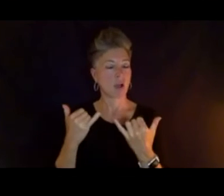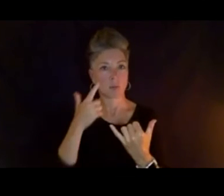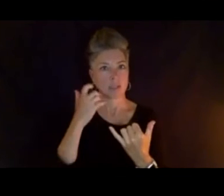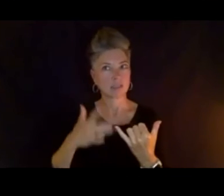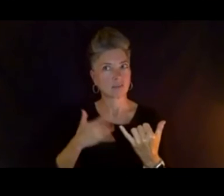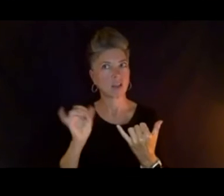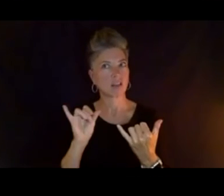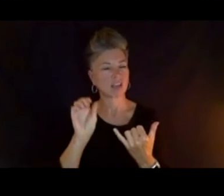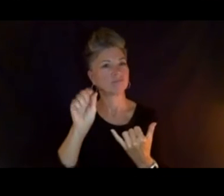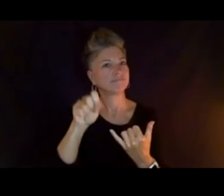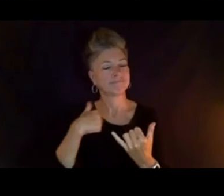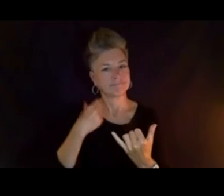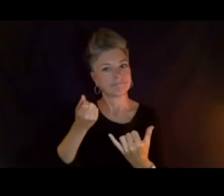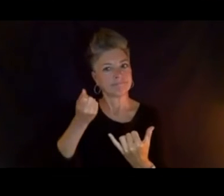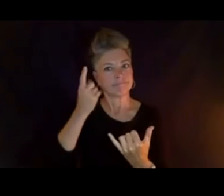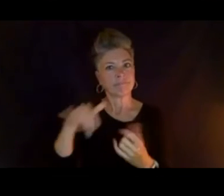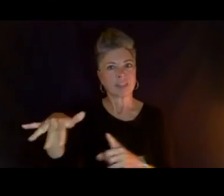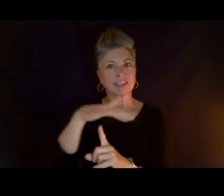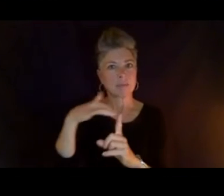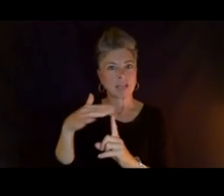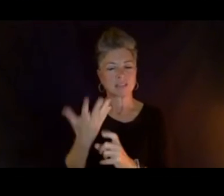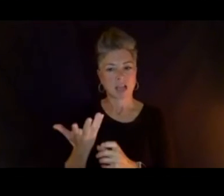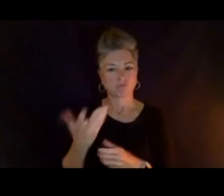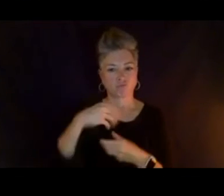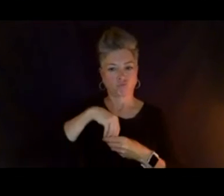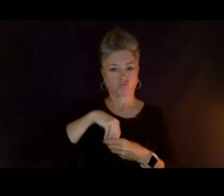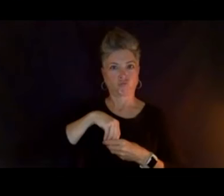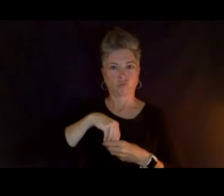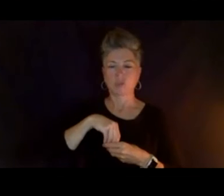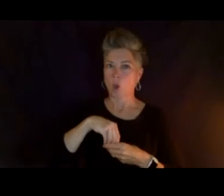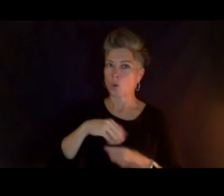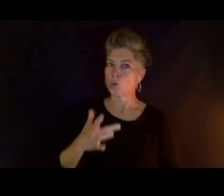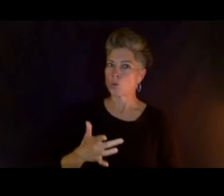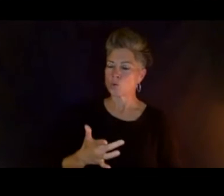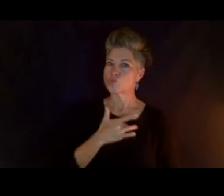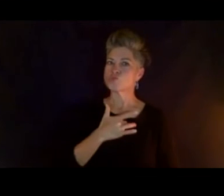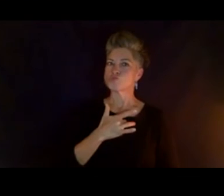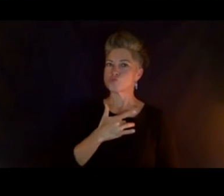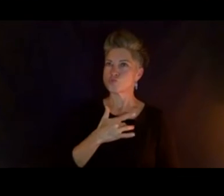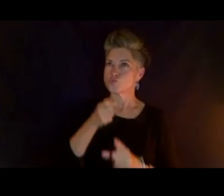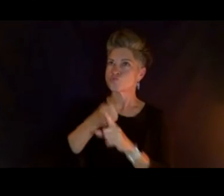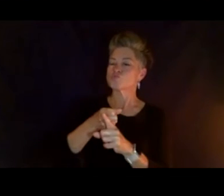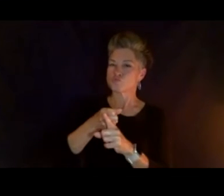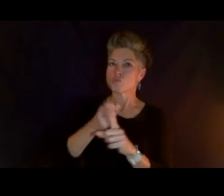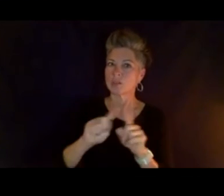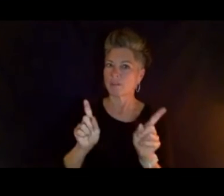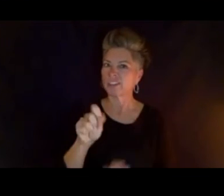life redefining what I see as realness within myself. So it shook me a little bit differently.